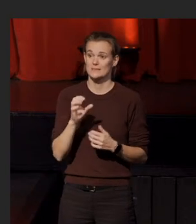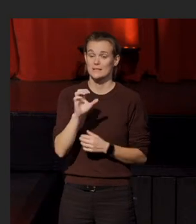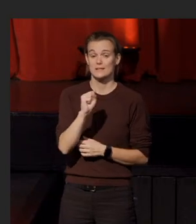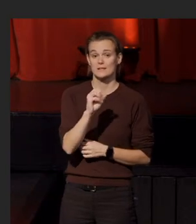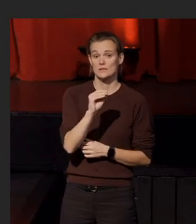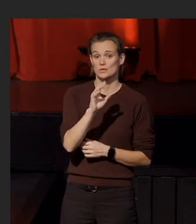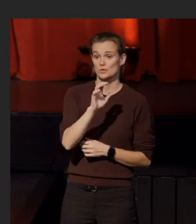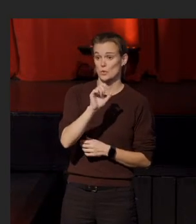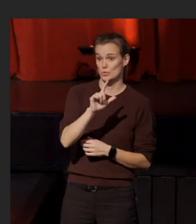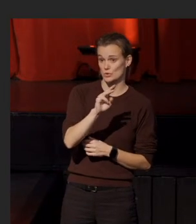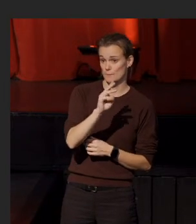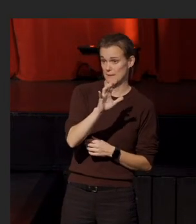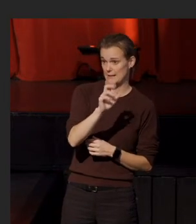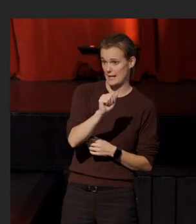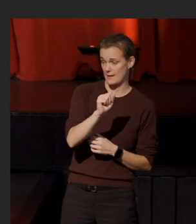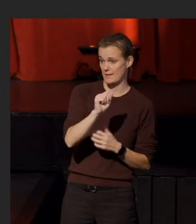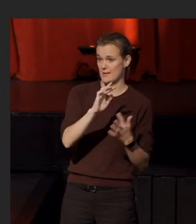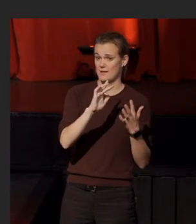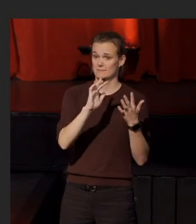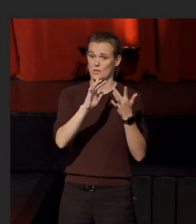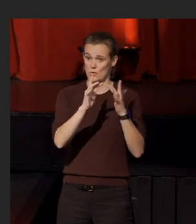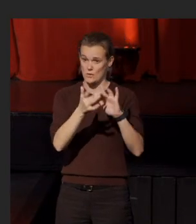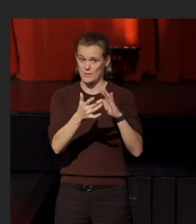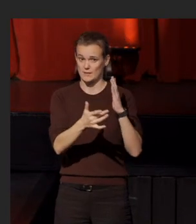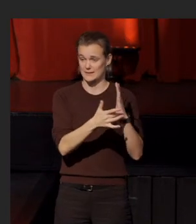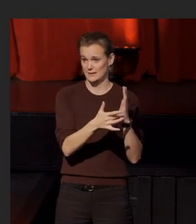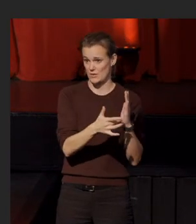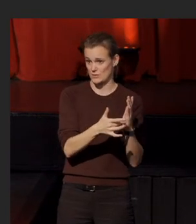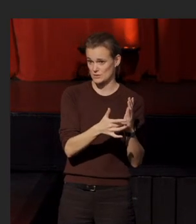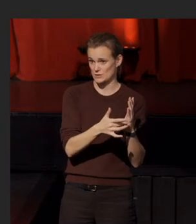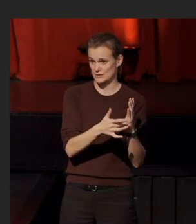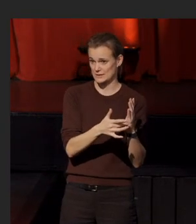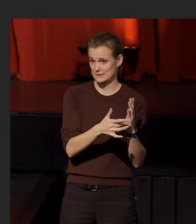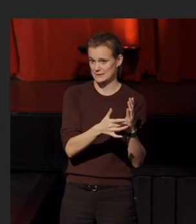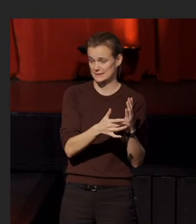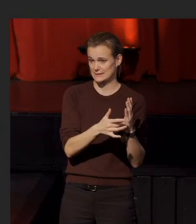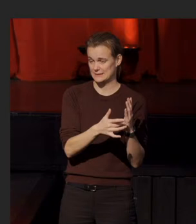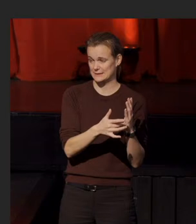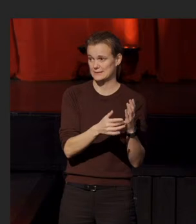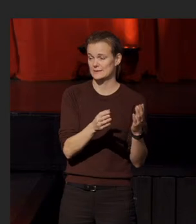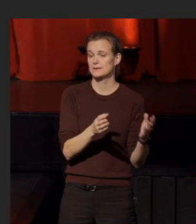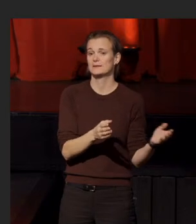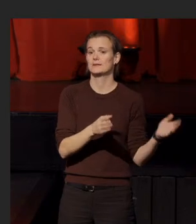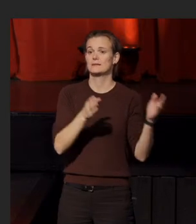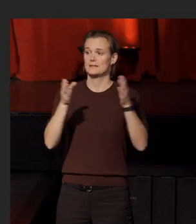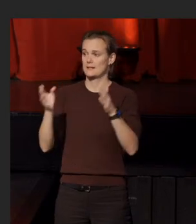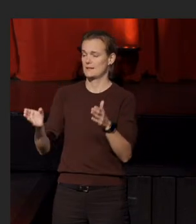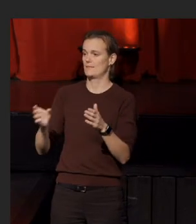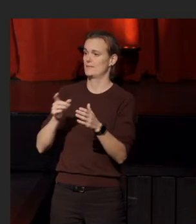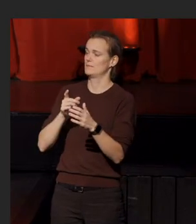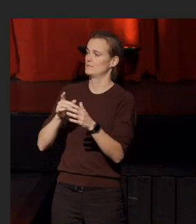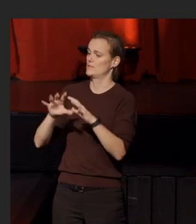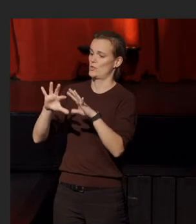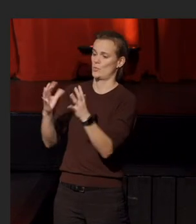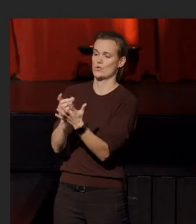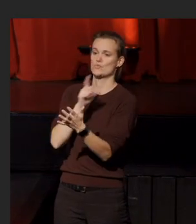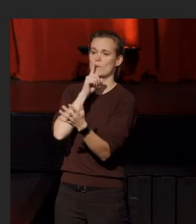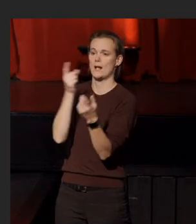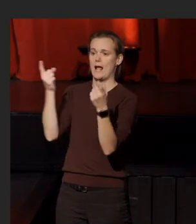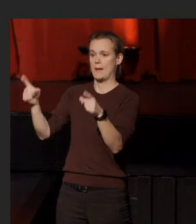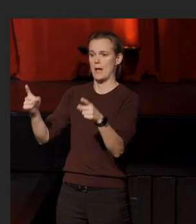media and digital technologies on the one hand, and a lot of the outcomes that we're seeing worldwide around things